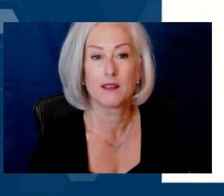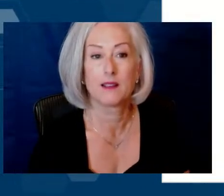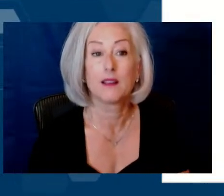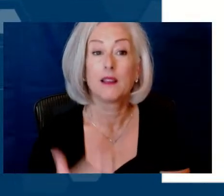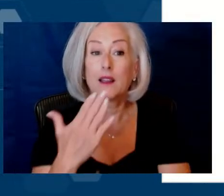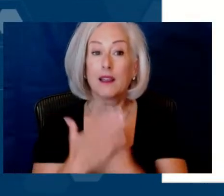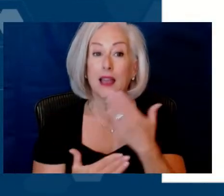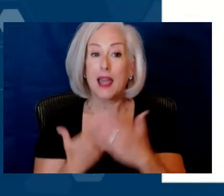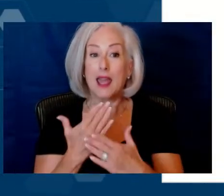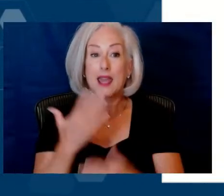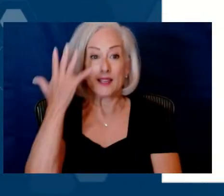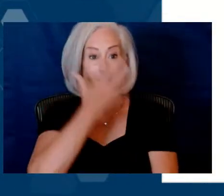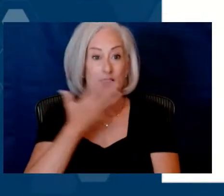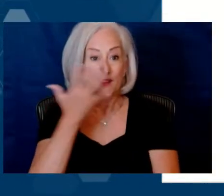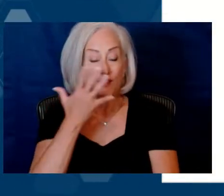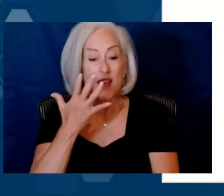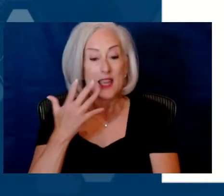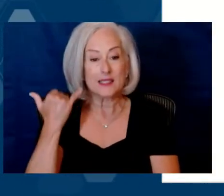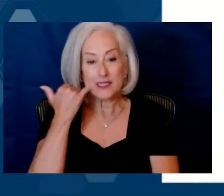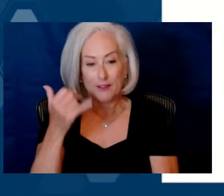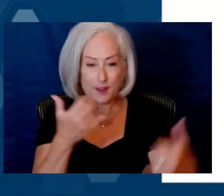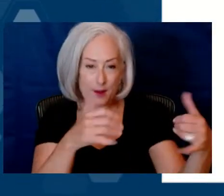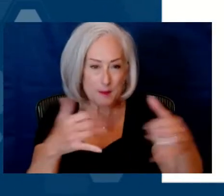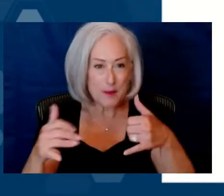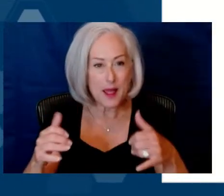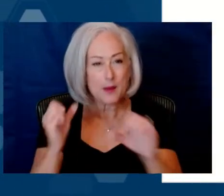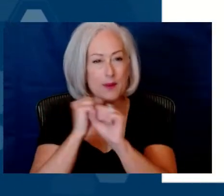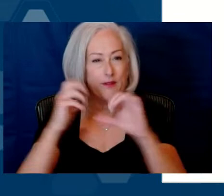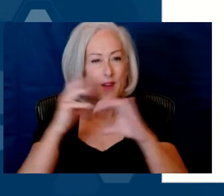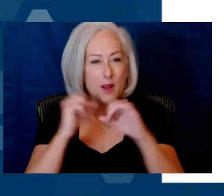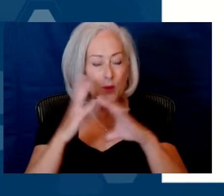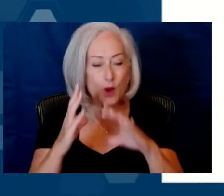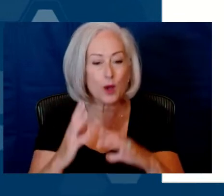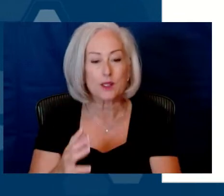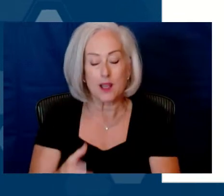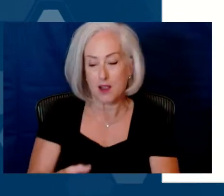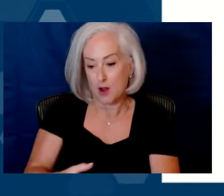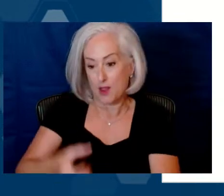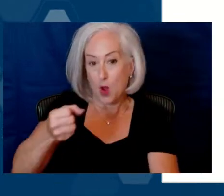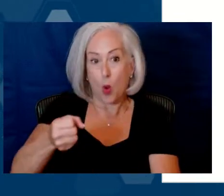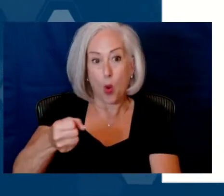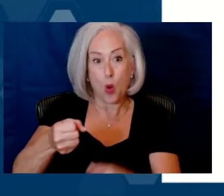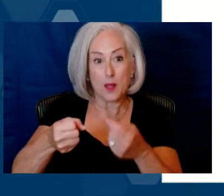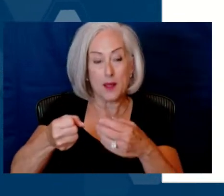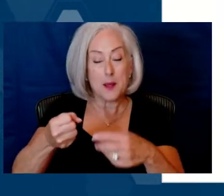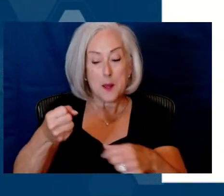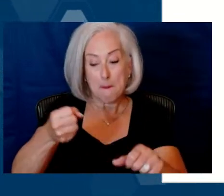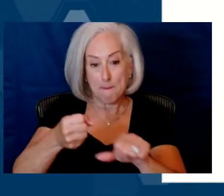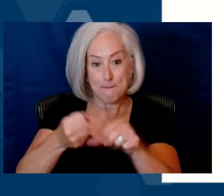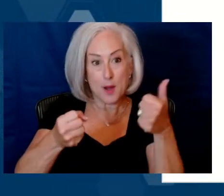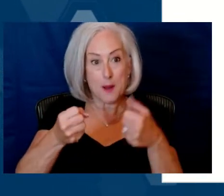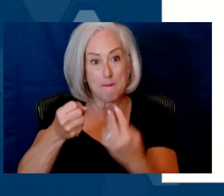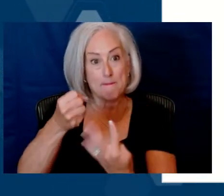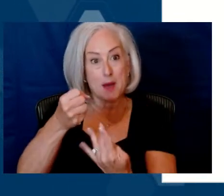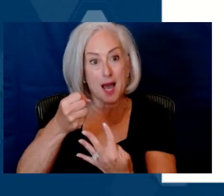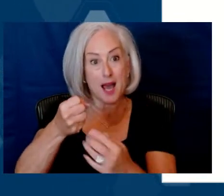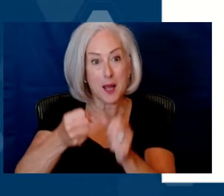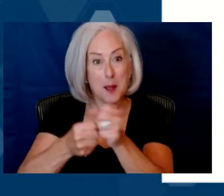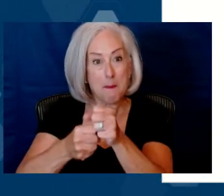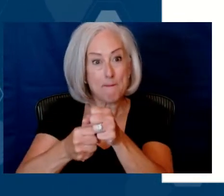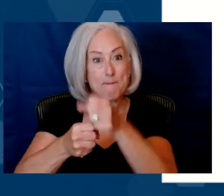playing around with fireworks, firework that they lit and didn't go off, are curious, goes back, and either